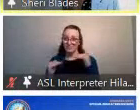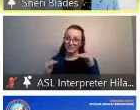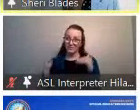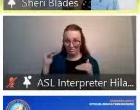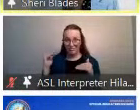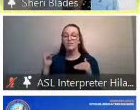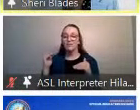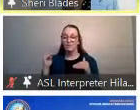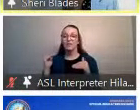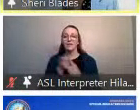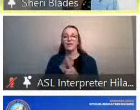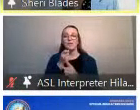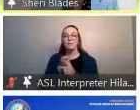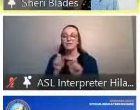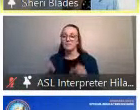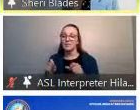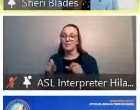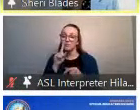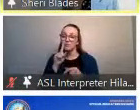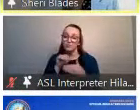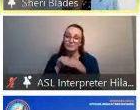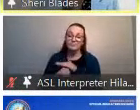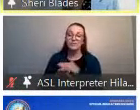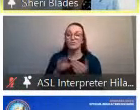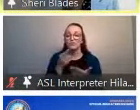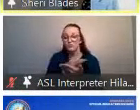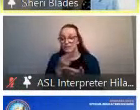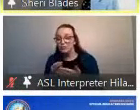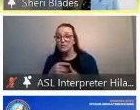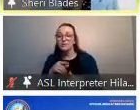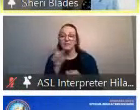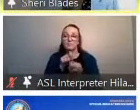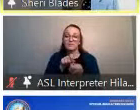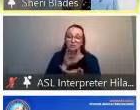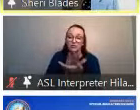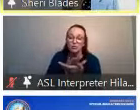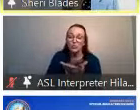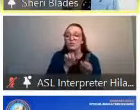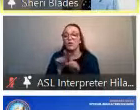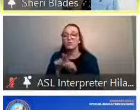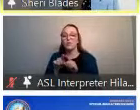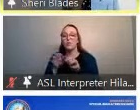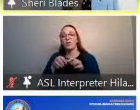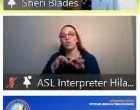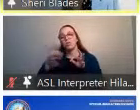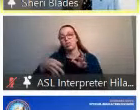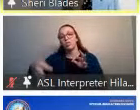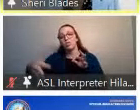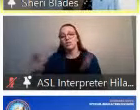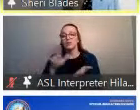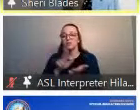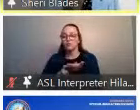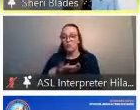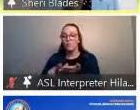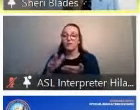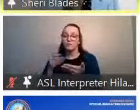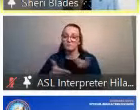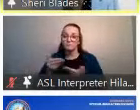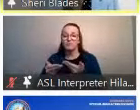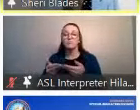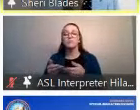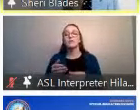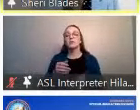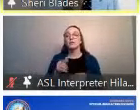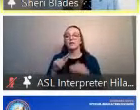schools, resources, and even prolonged enrollment processes. An equity barrier for the